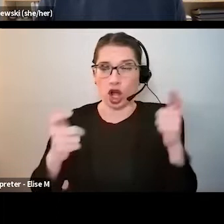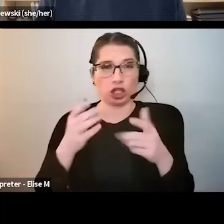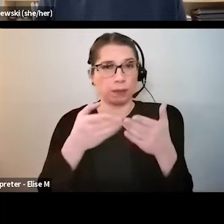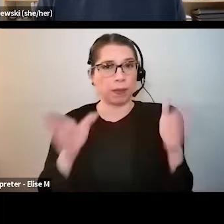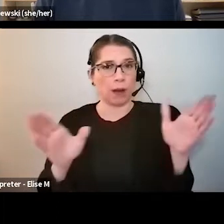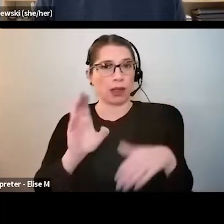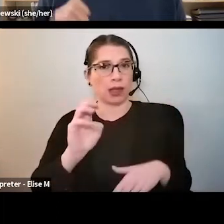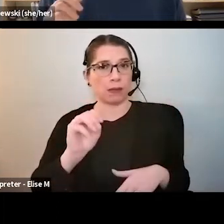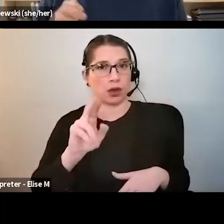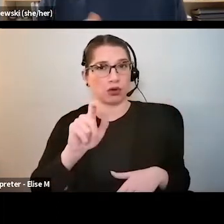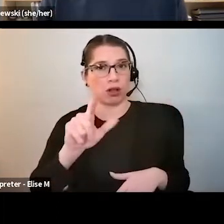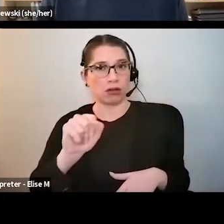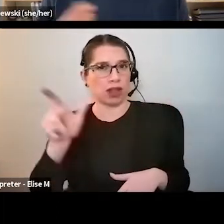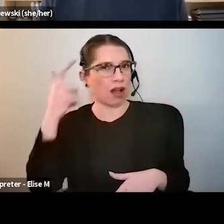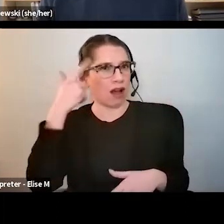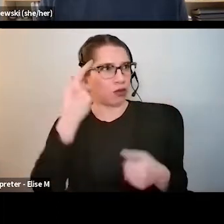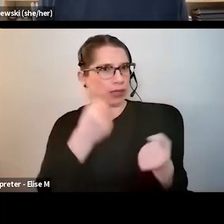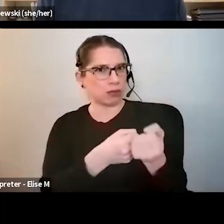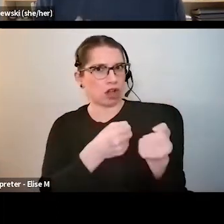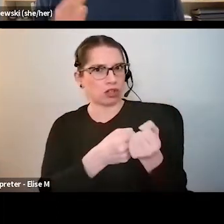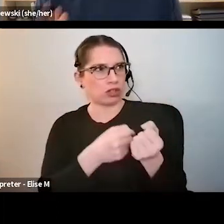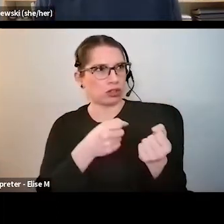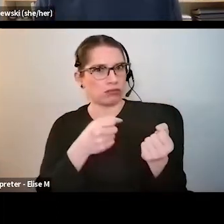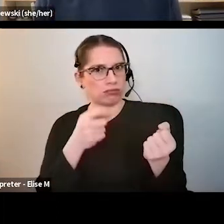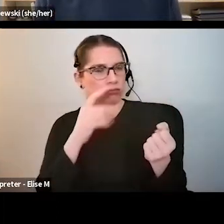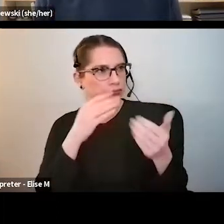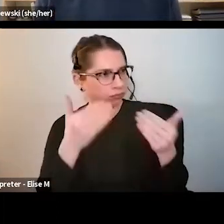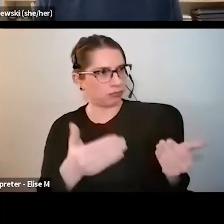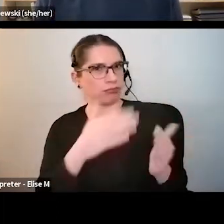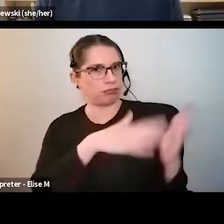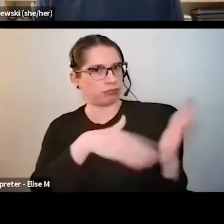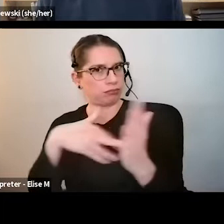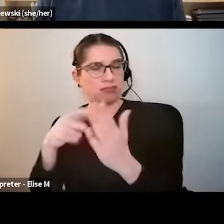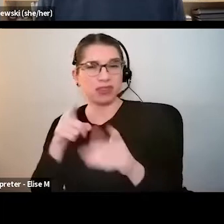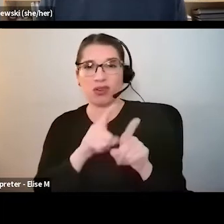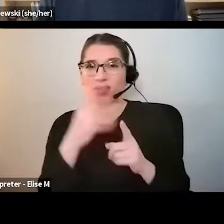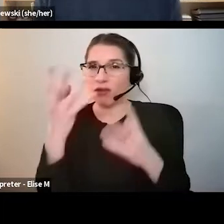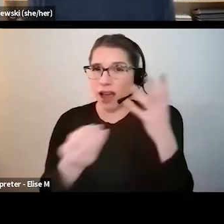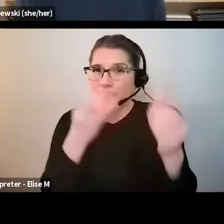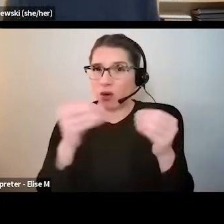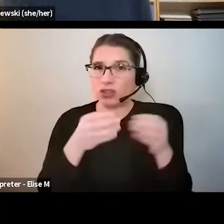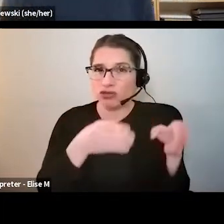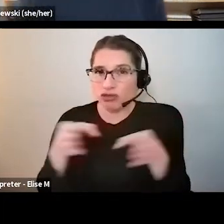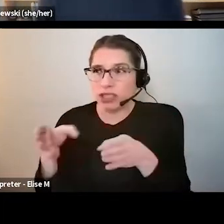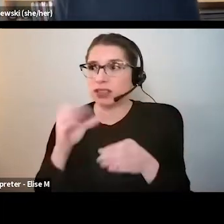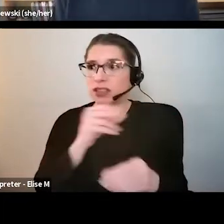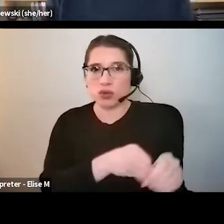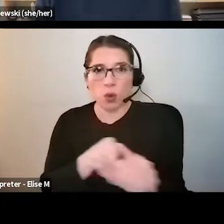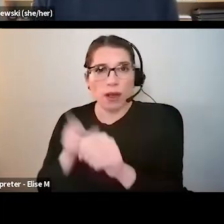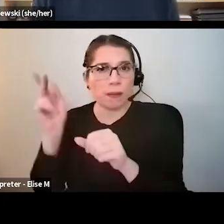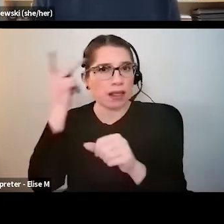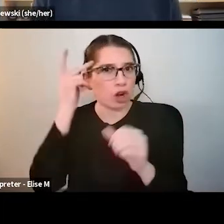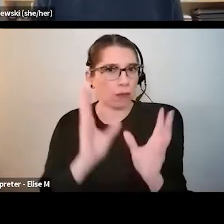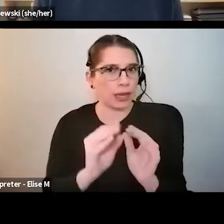new government, but they were also out in the streets and in political meetings. This photograph on the left